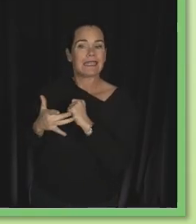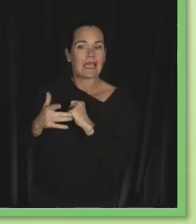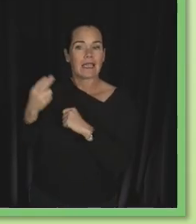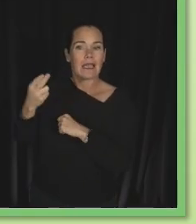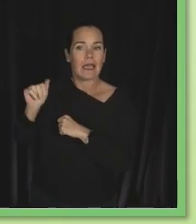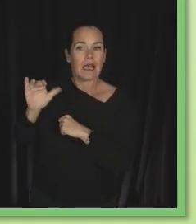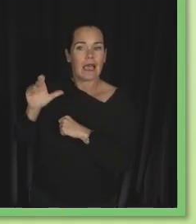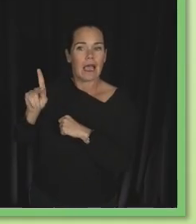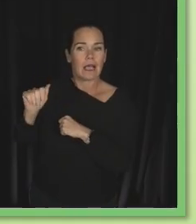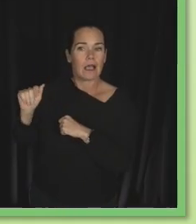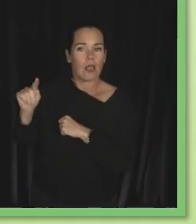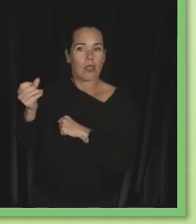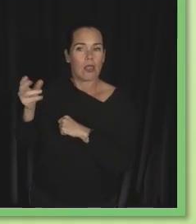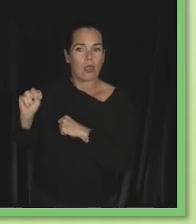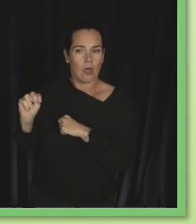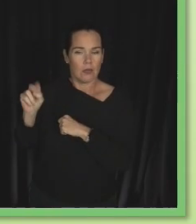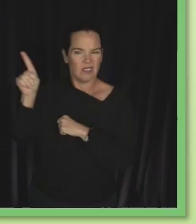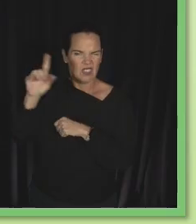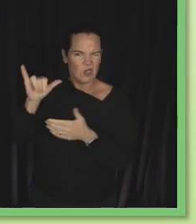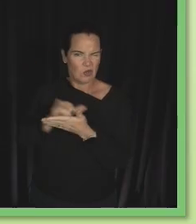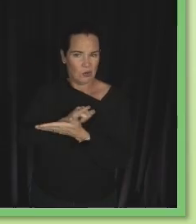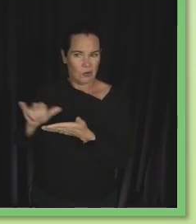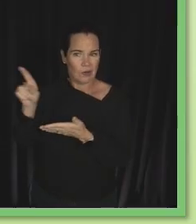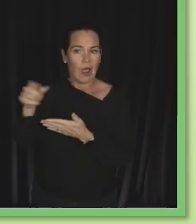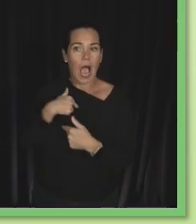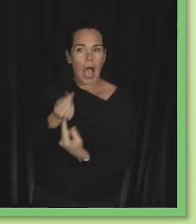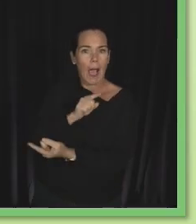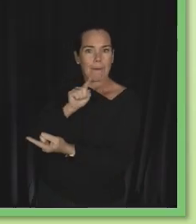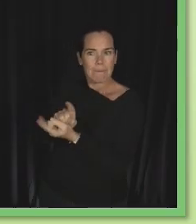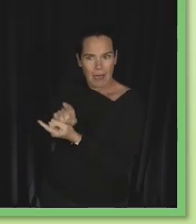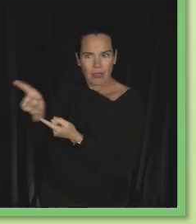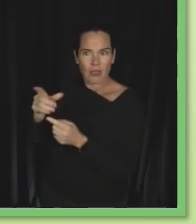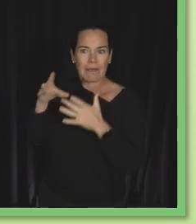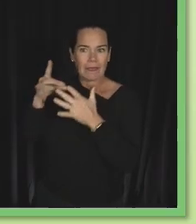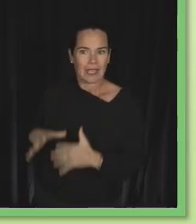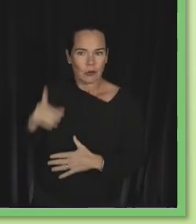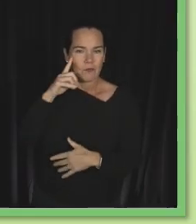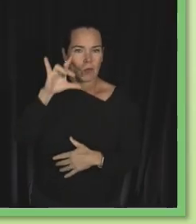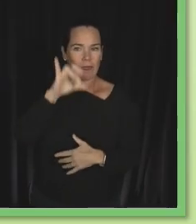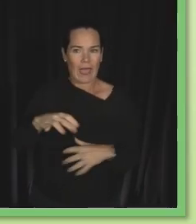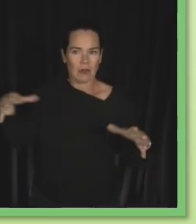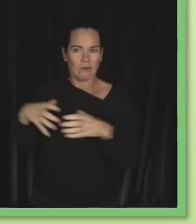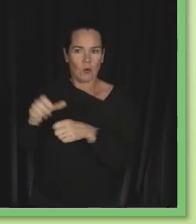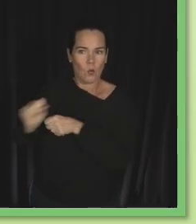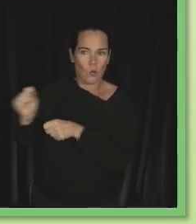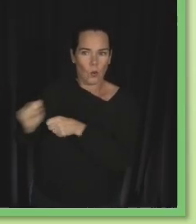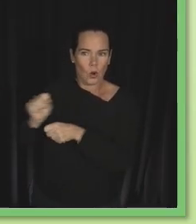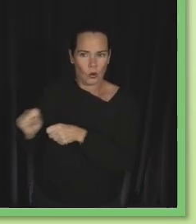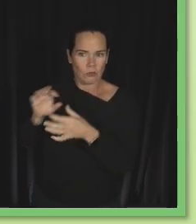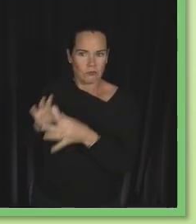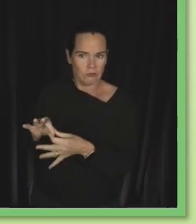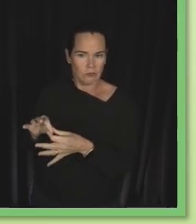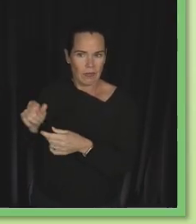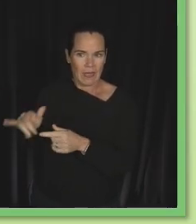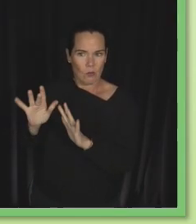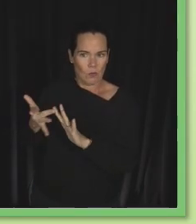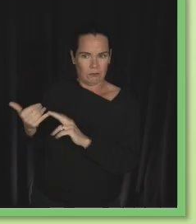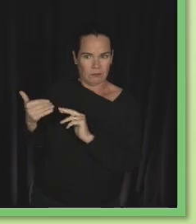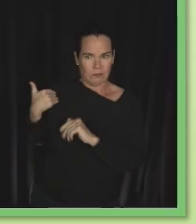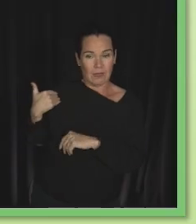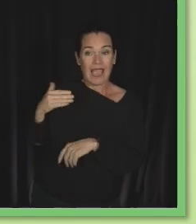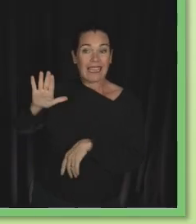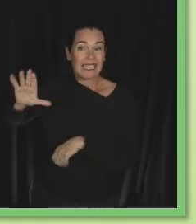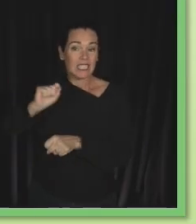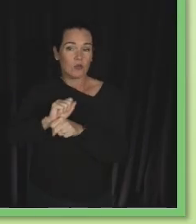I accidentally ran into one of the masterminds behind that initiative. And his work had evolved into what is now